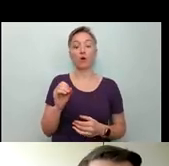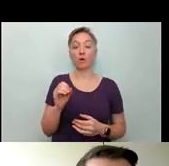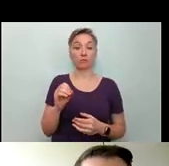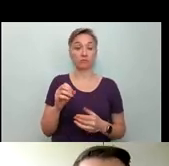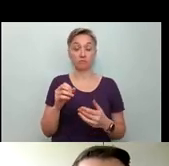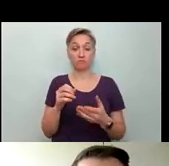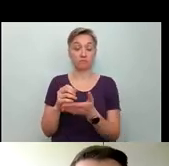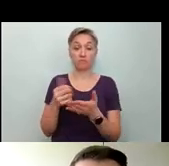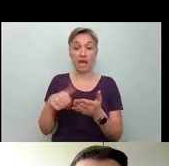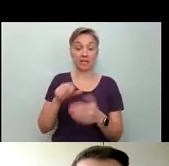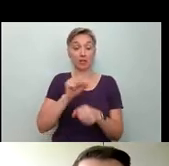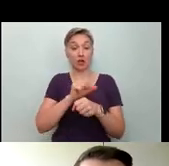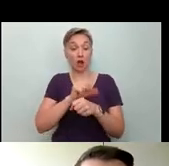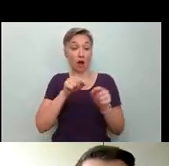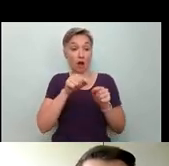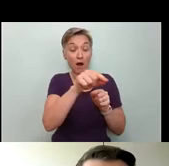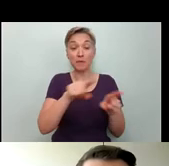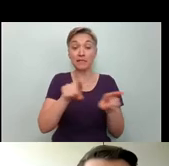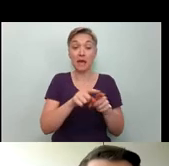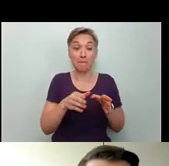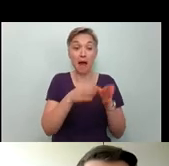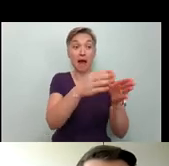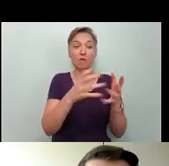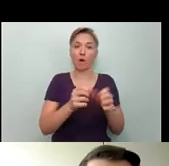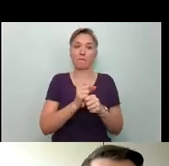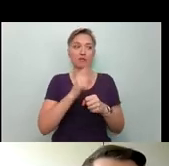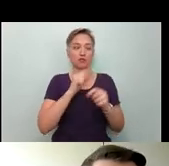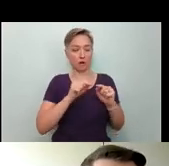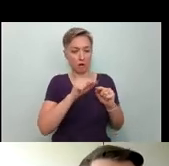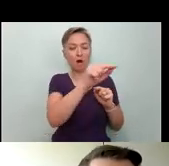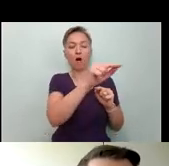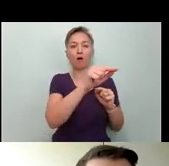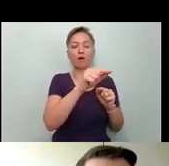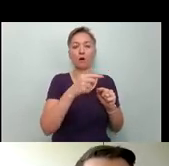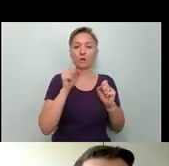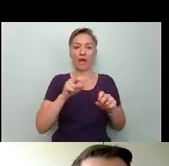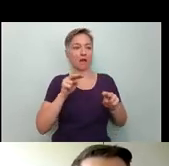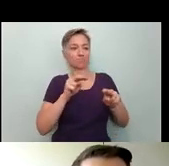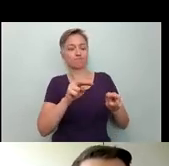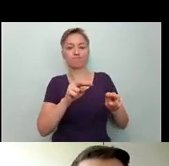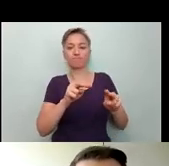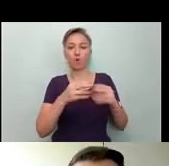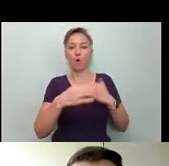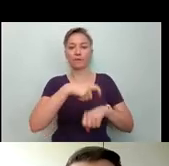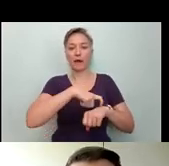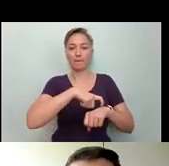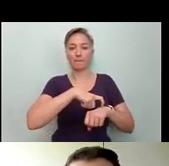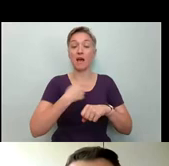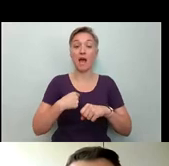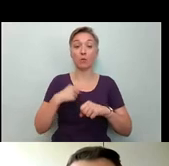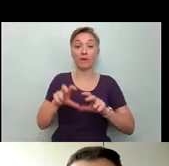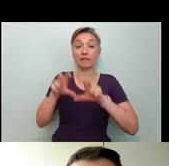in the same way, a consistent way over time. We're investing in new market surveys so that we can stay